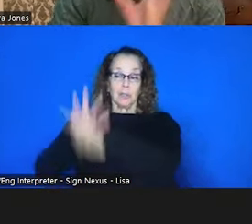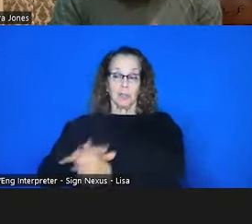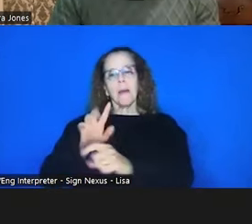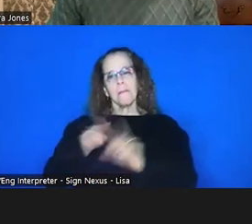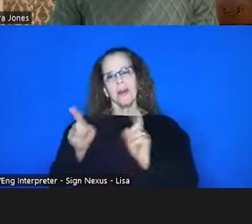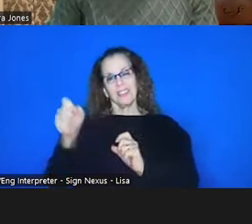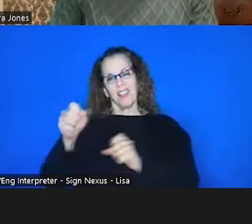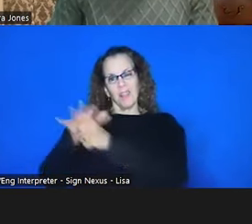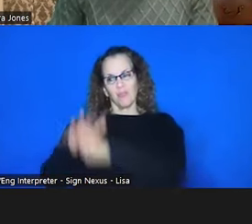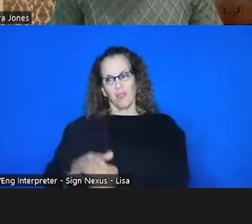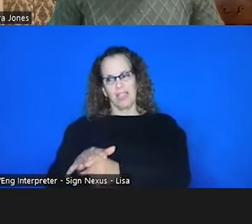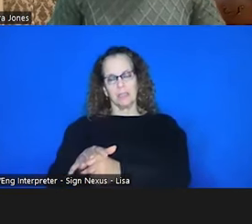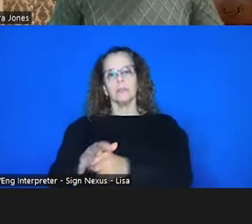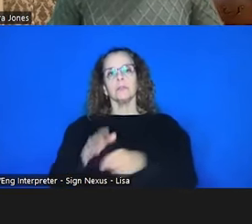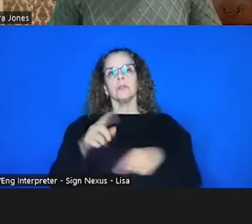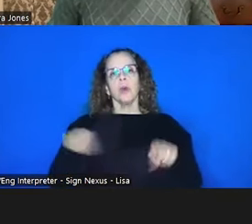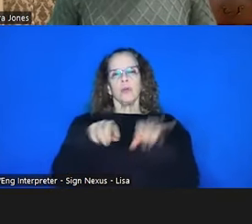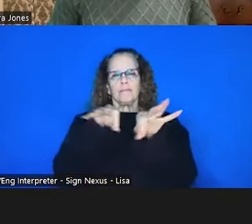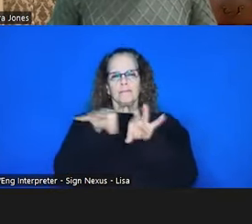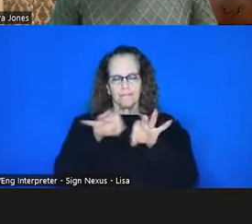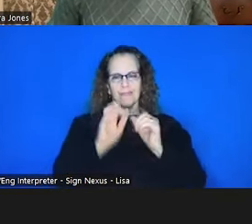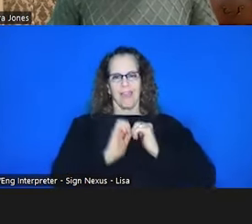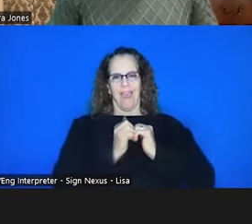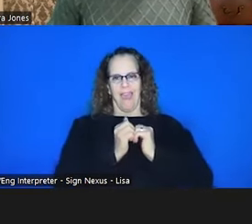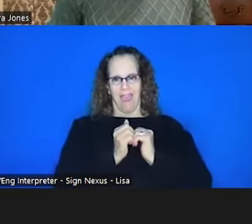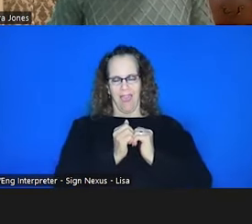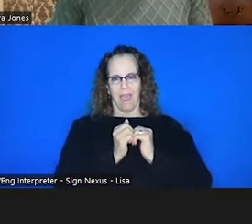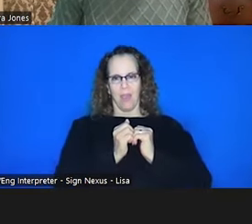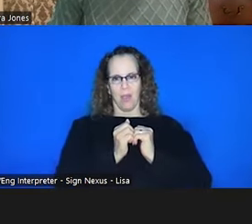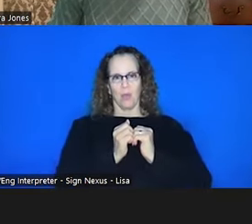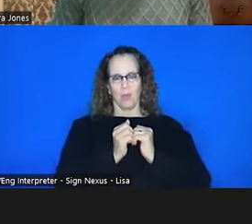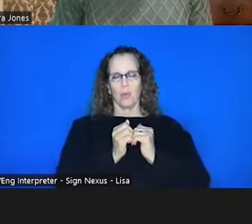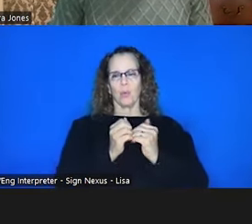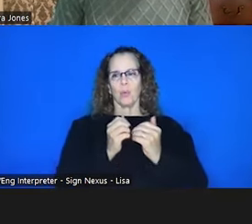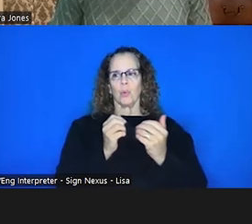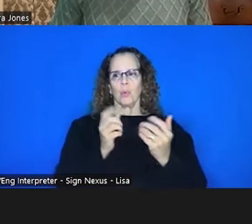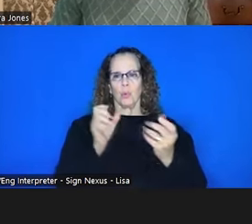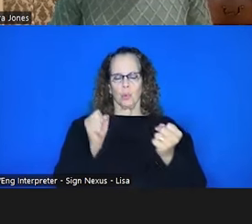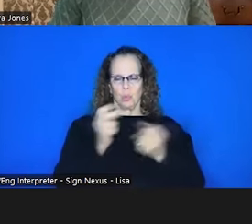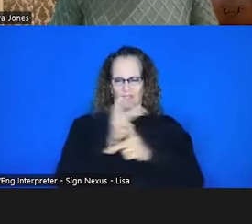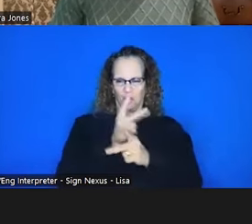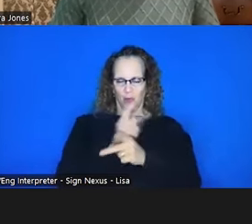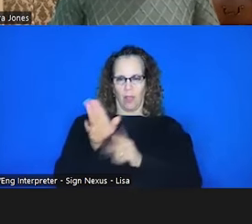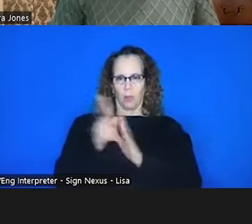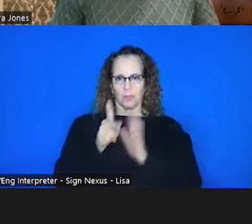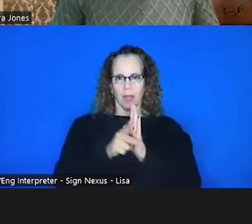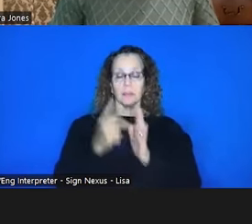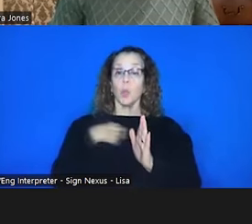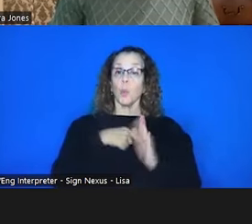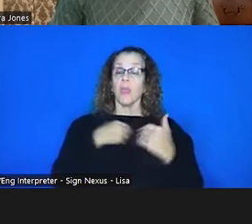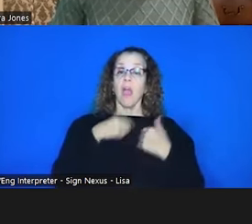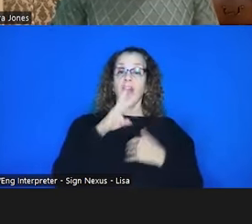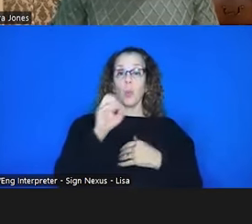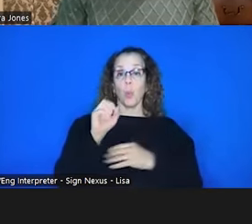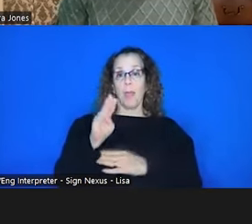feel better about adhering to those policies or navigating those policies. We have our TGNCMB health web pages,